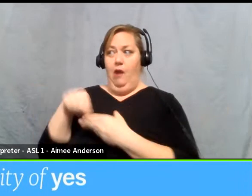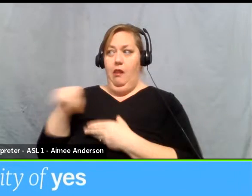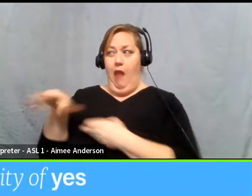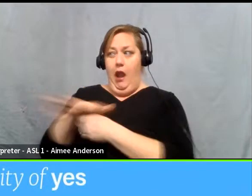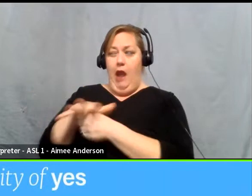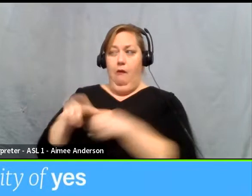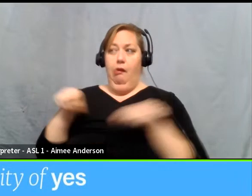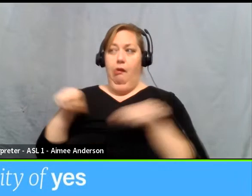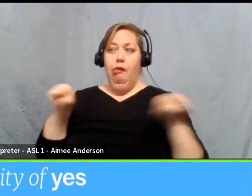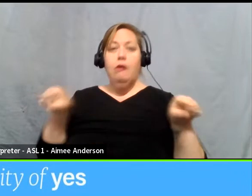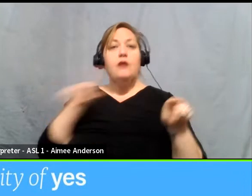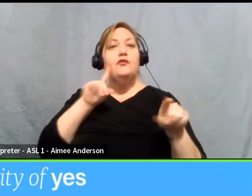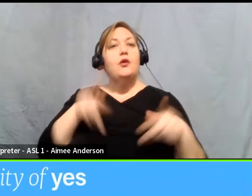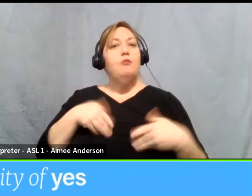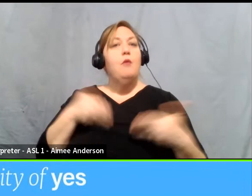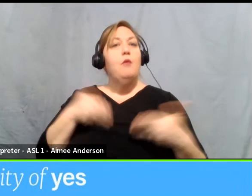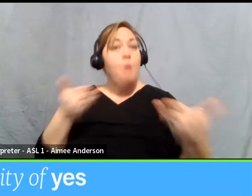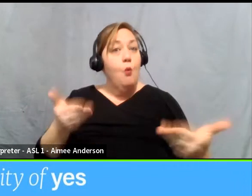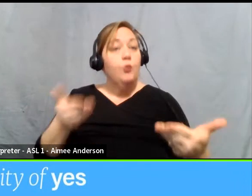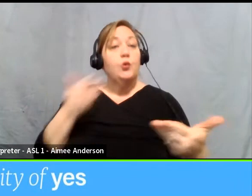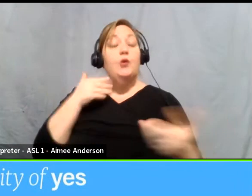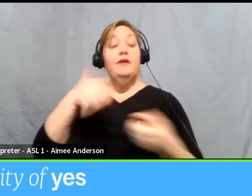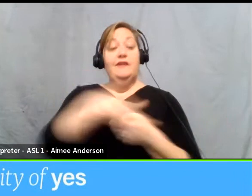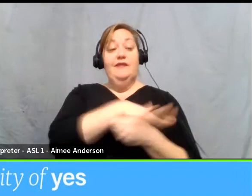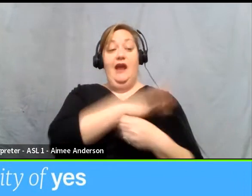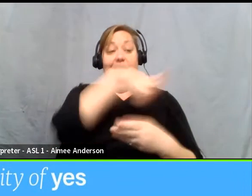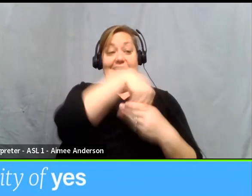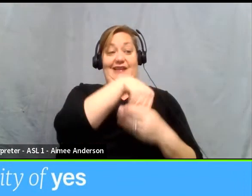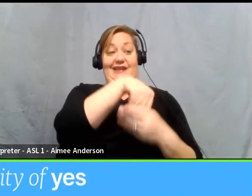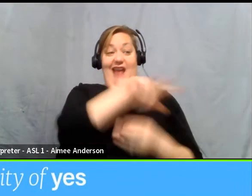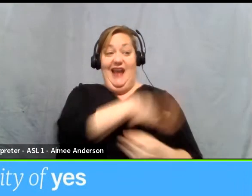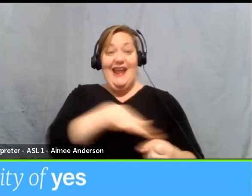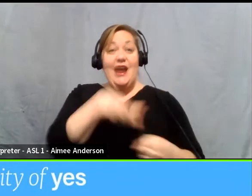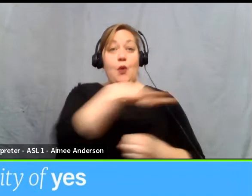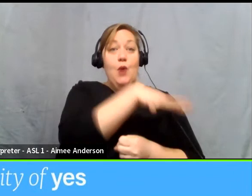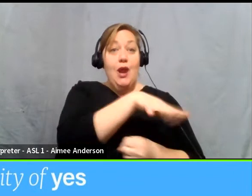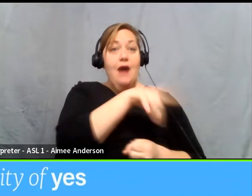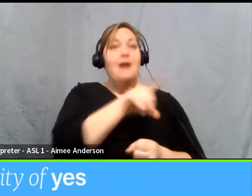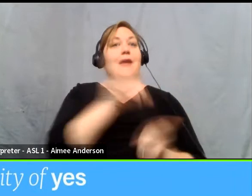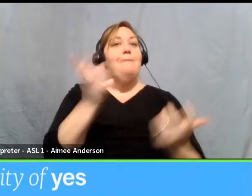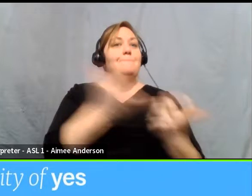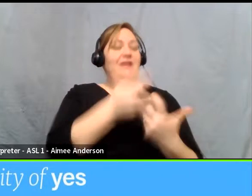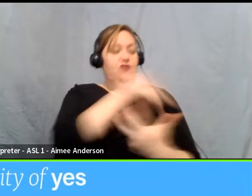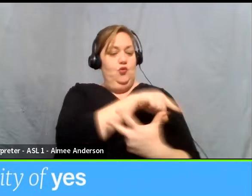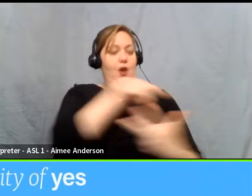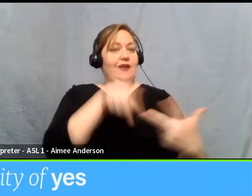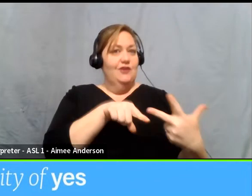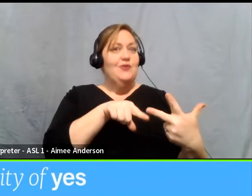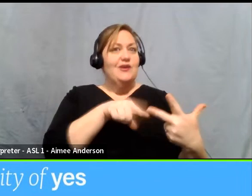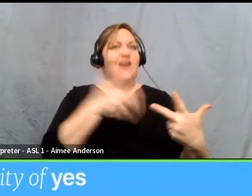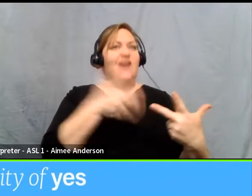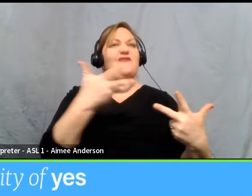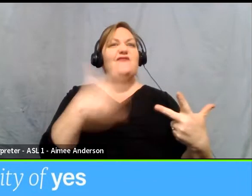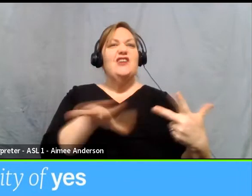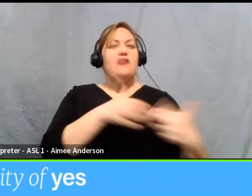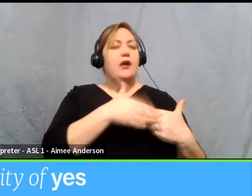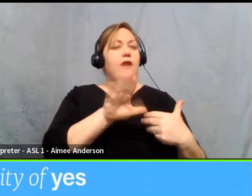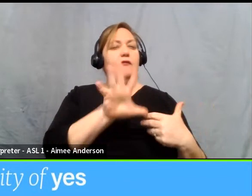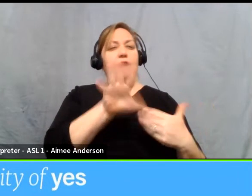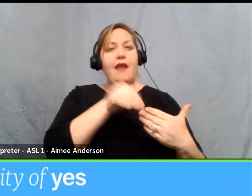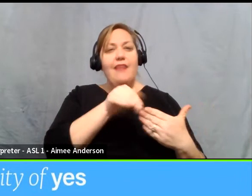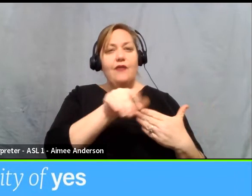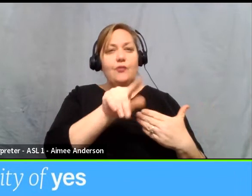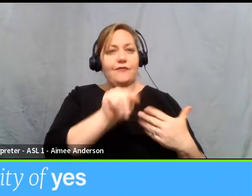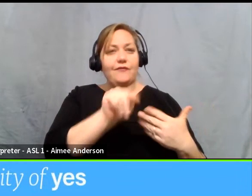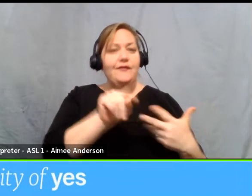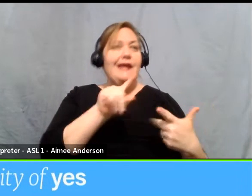recap the proposal quickly, if a site is located in the Greater Transit-Oriented Development Area and meets those criteria I outlined, over 5,000 square feet, the location on the